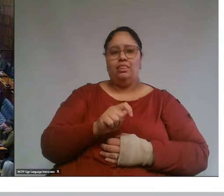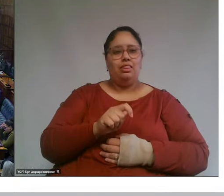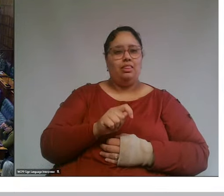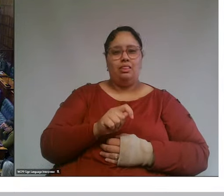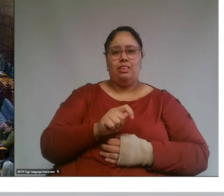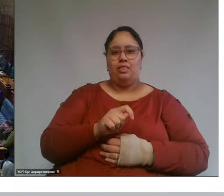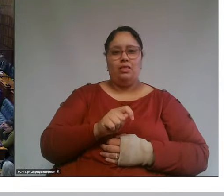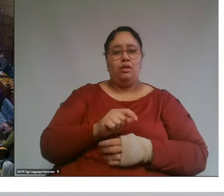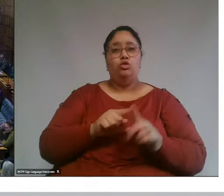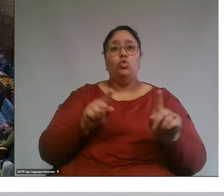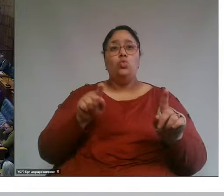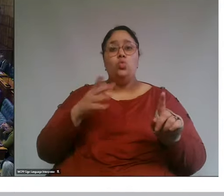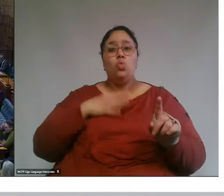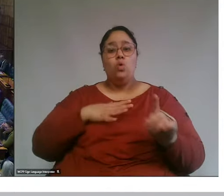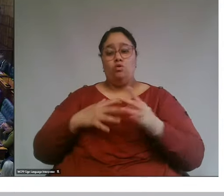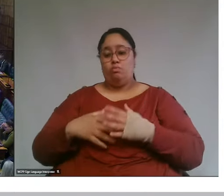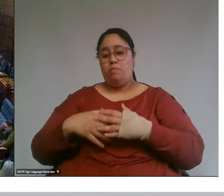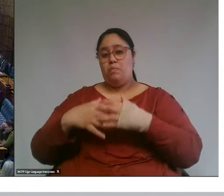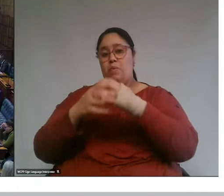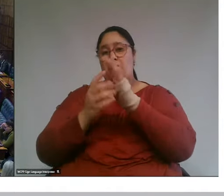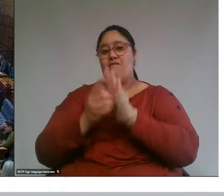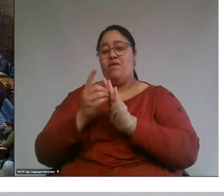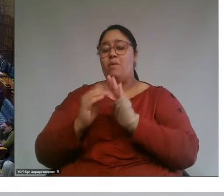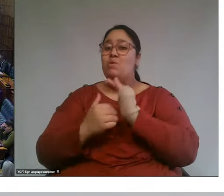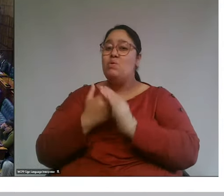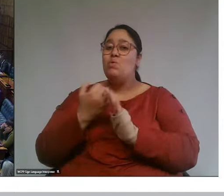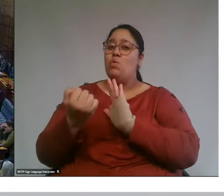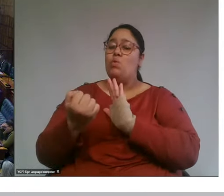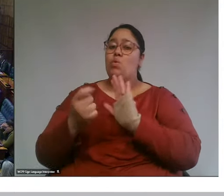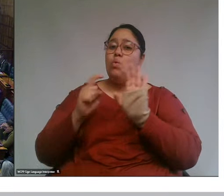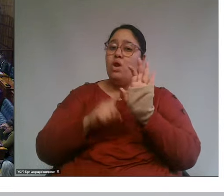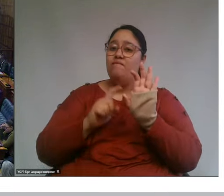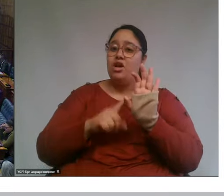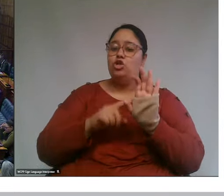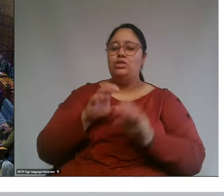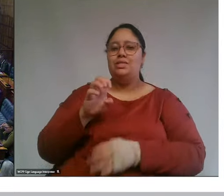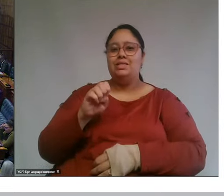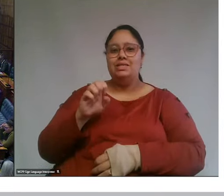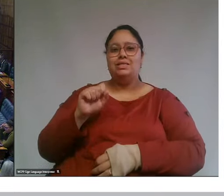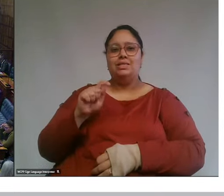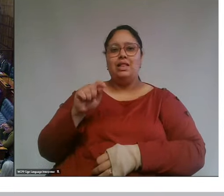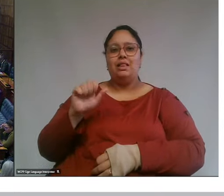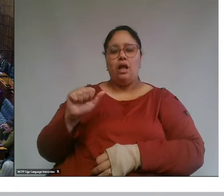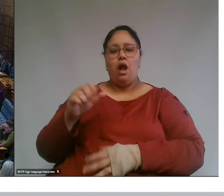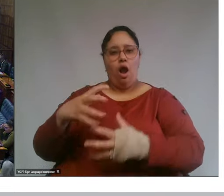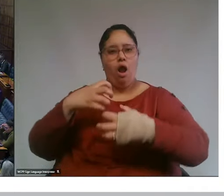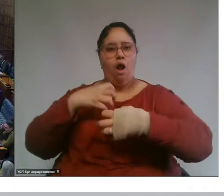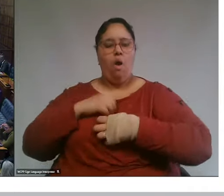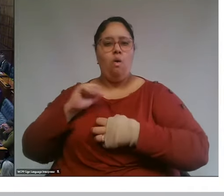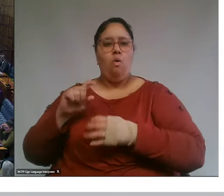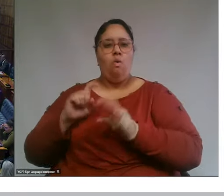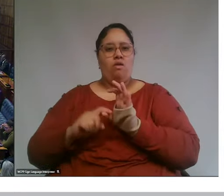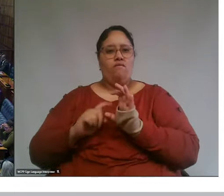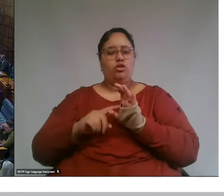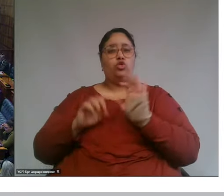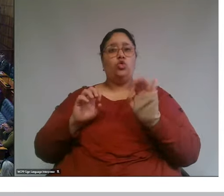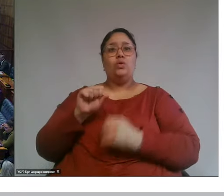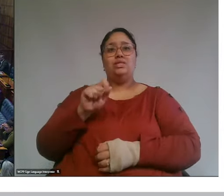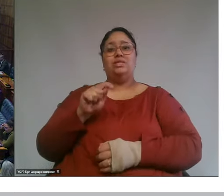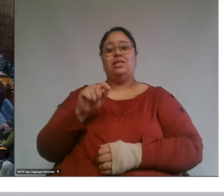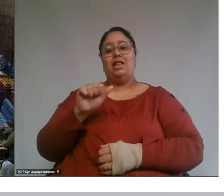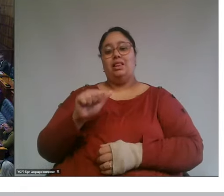um so if you want to develop a new qualification it's the ca that owns that qualification um so that ca